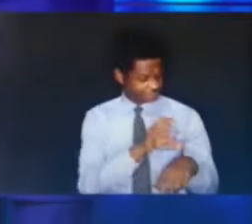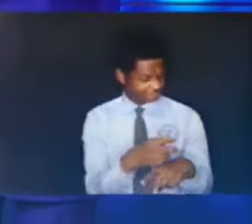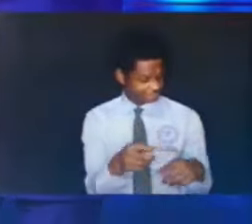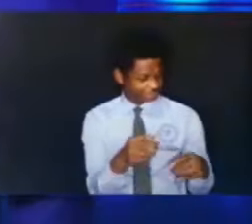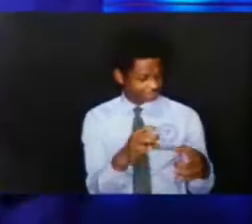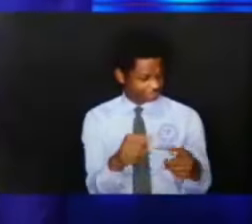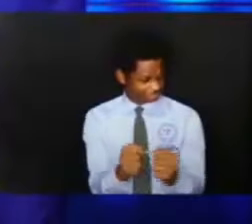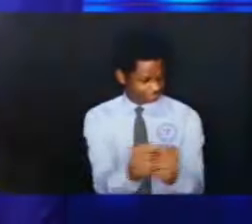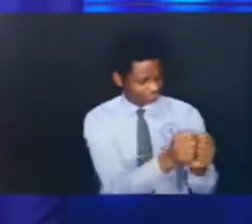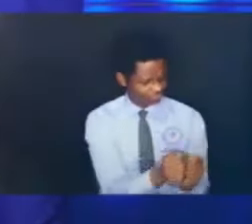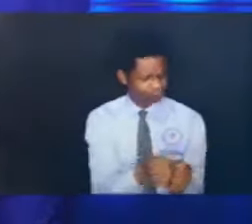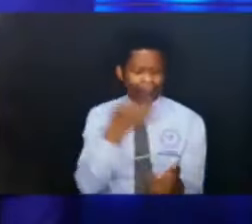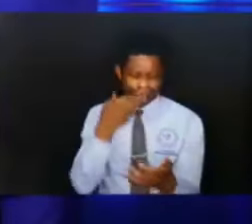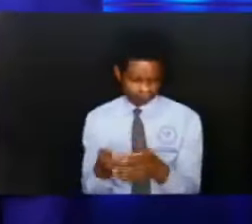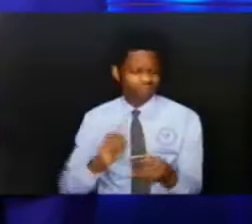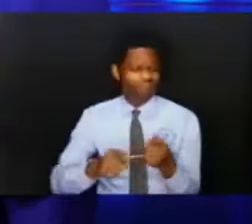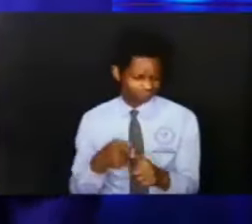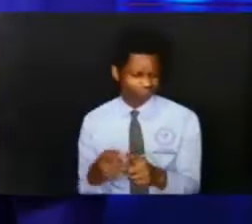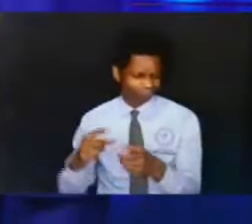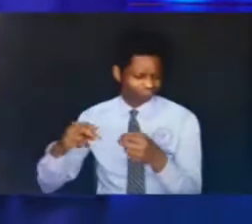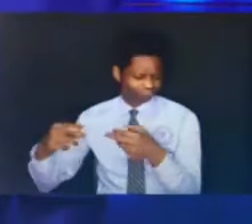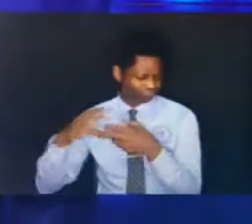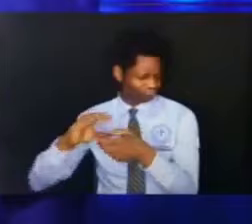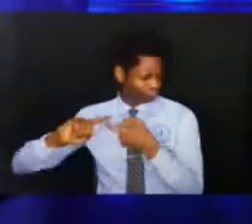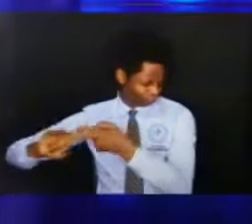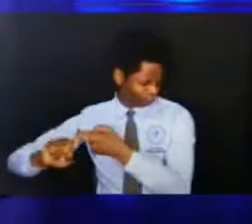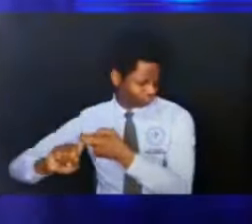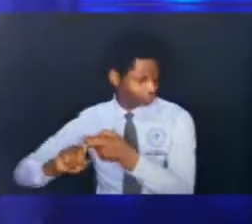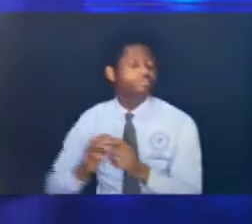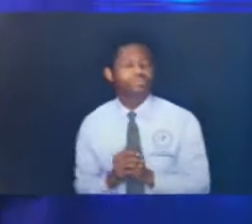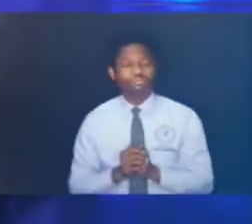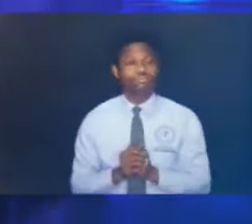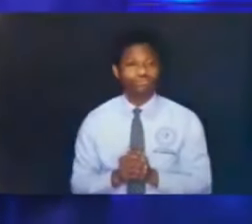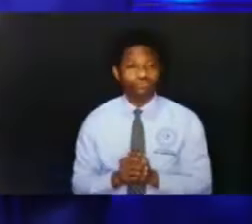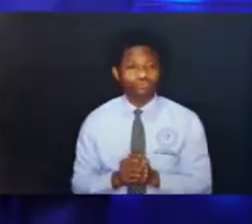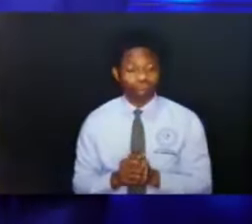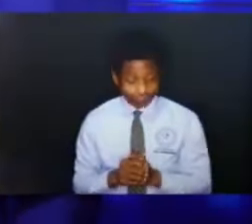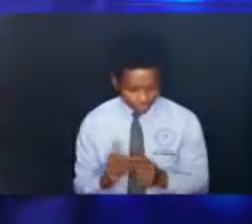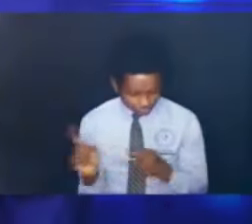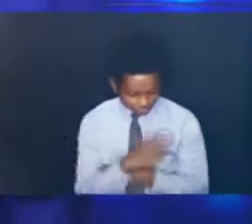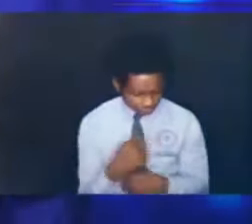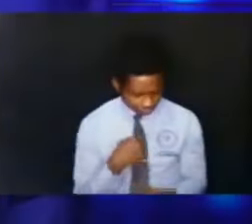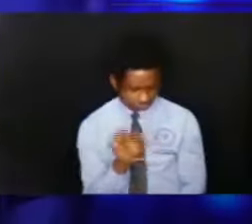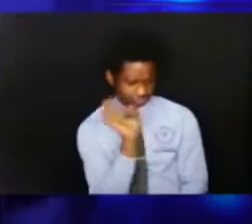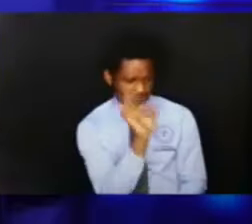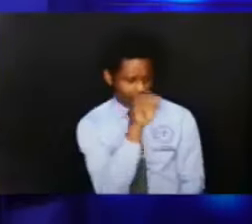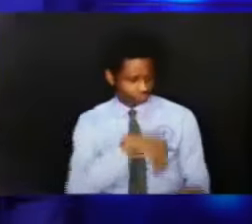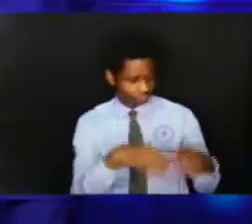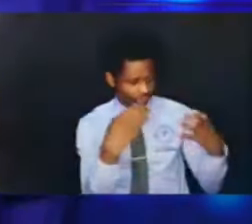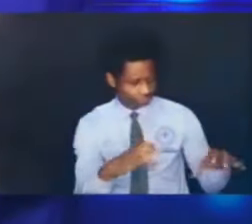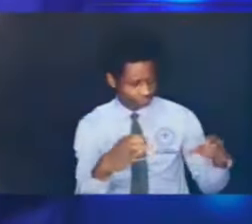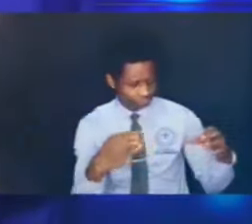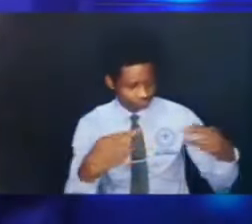together. Very good friend. And then I was preaching in a classroom.